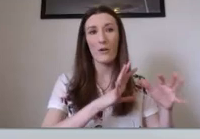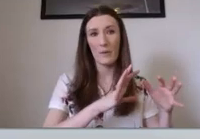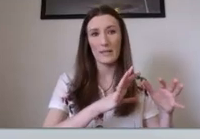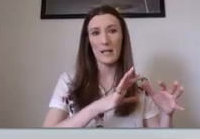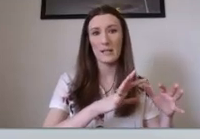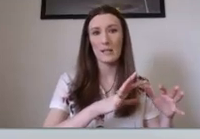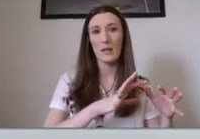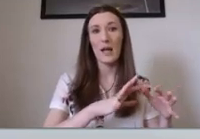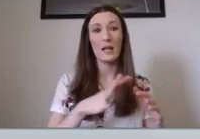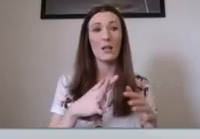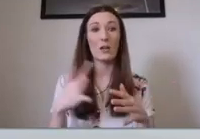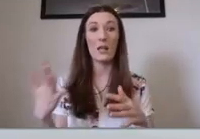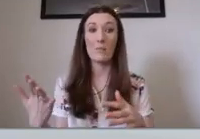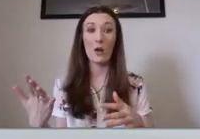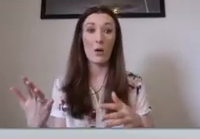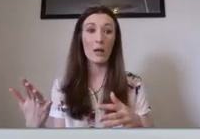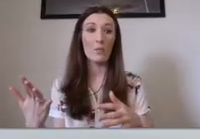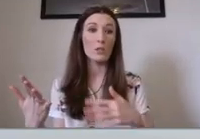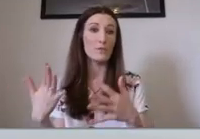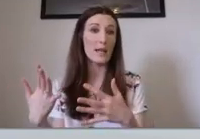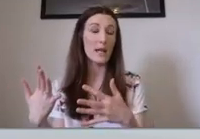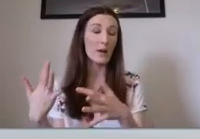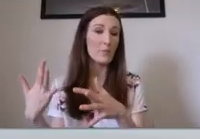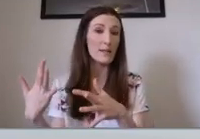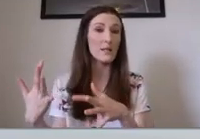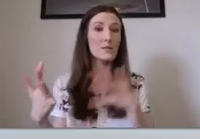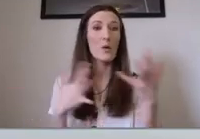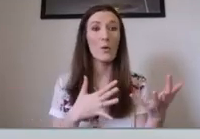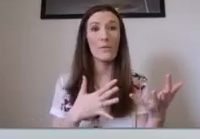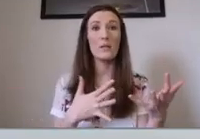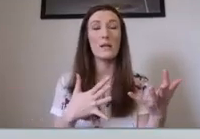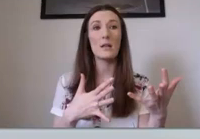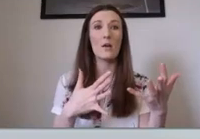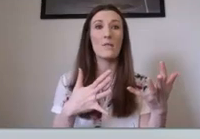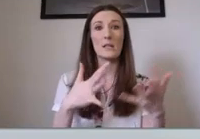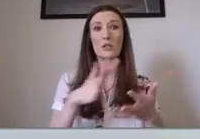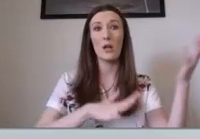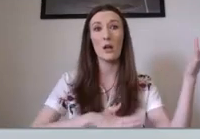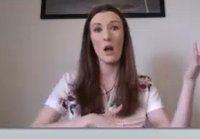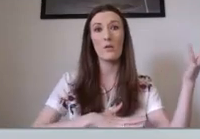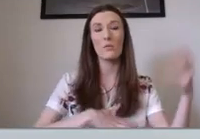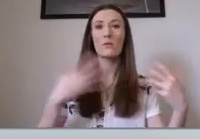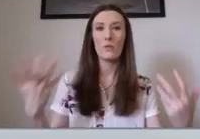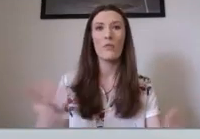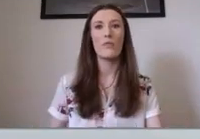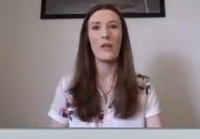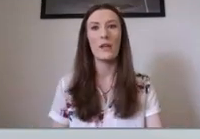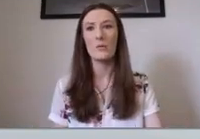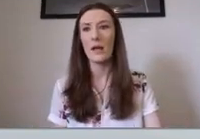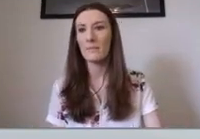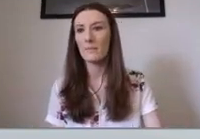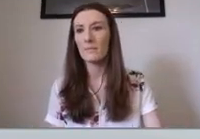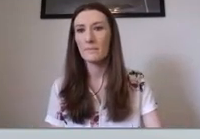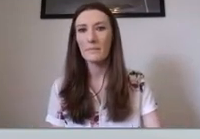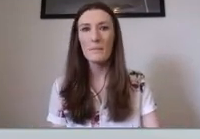take care of business, and either keep going once you've taken care of business, or if you need to end the conversation and go, then